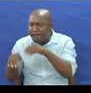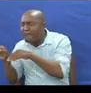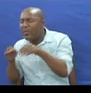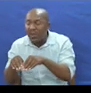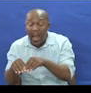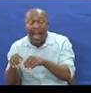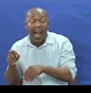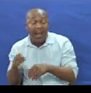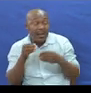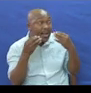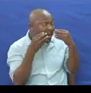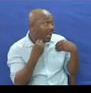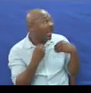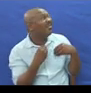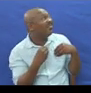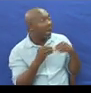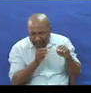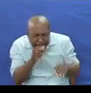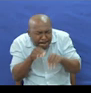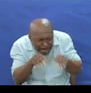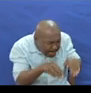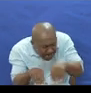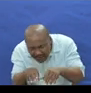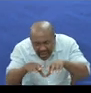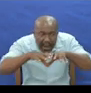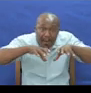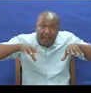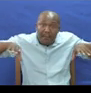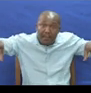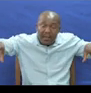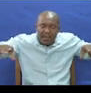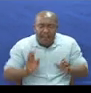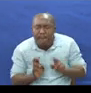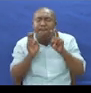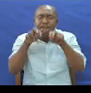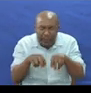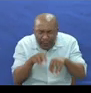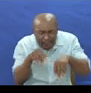The rat ran across the path.